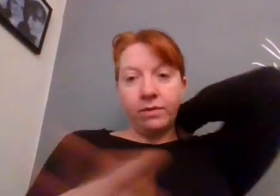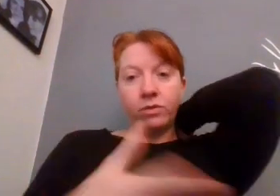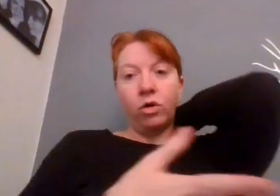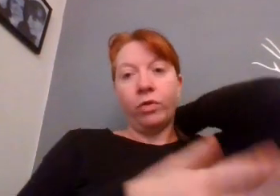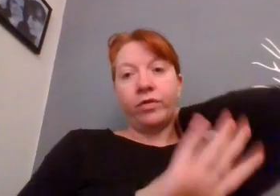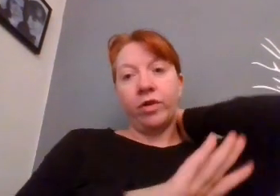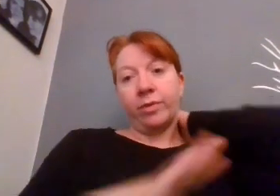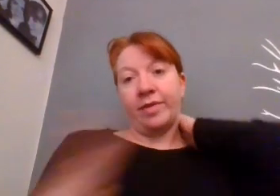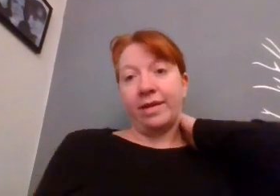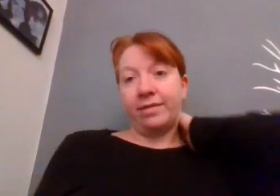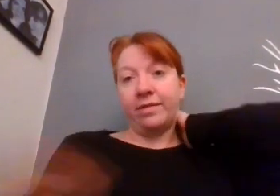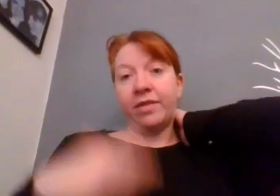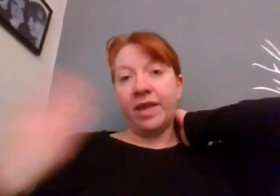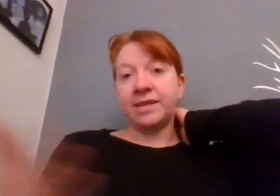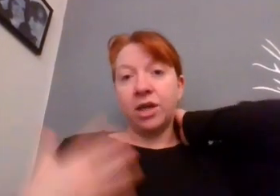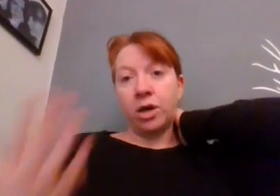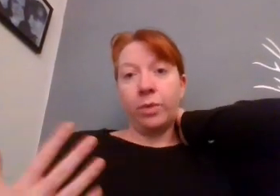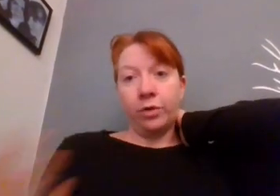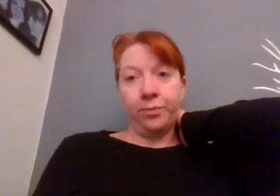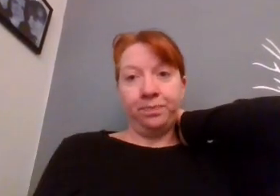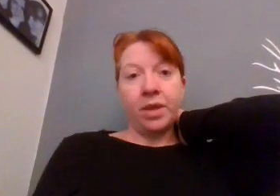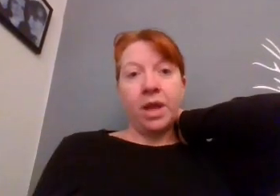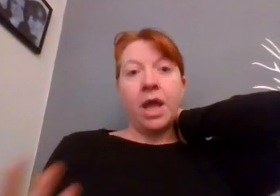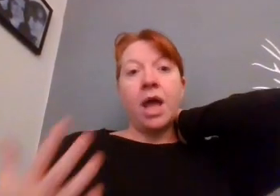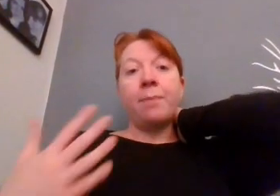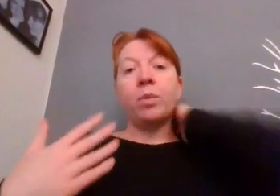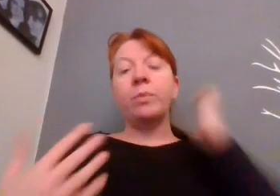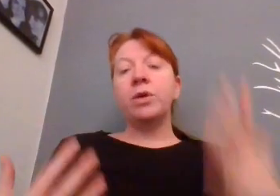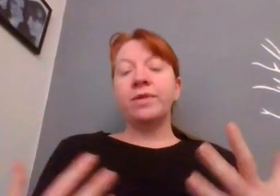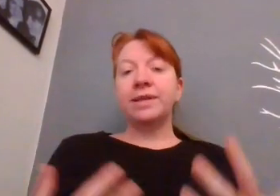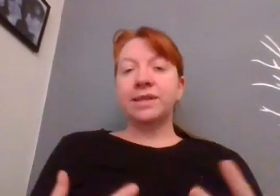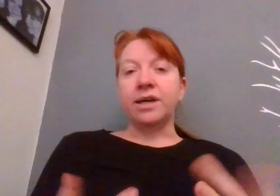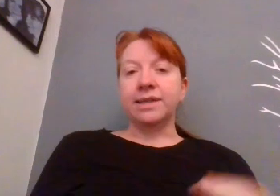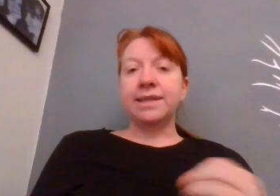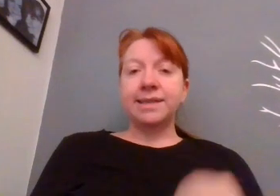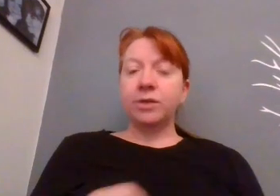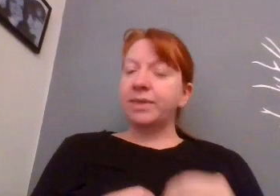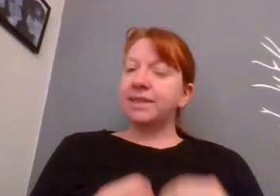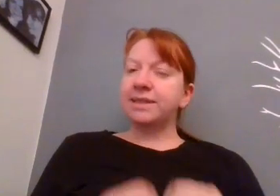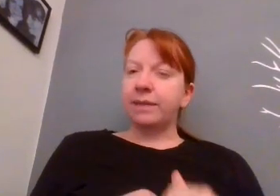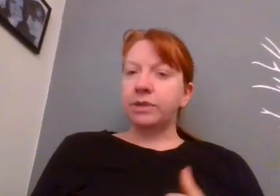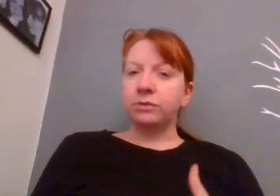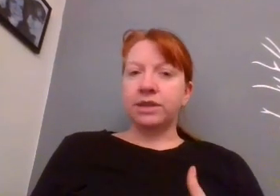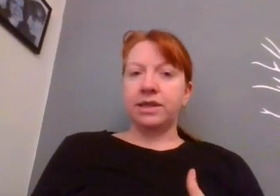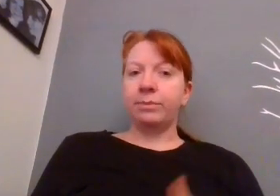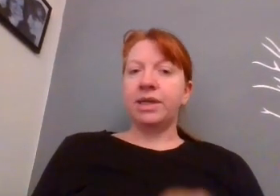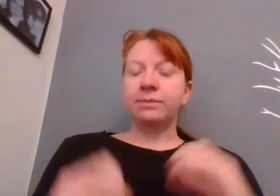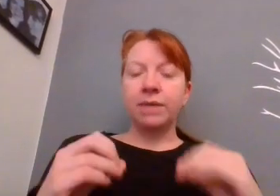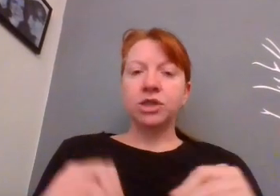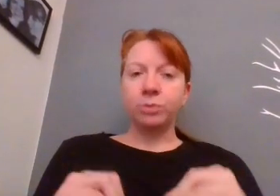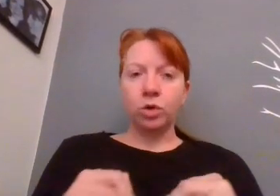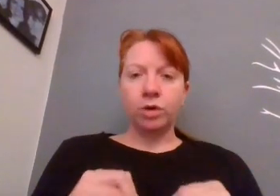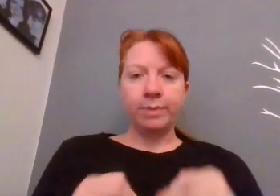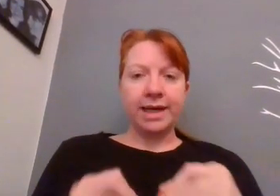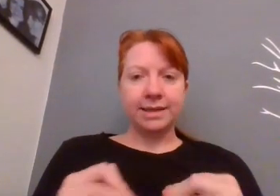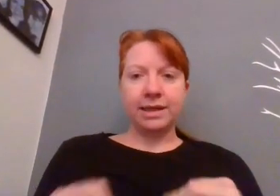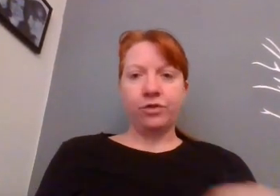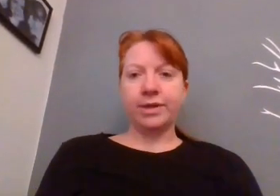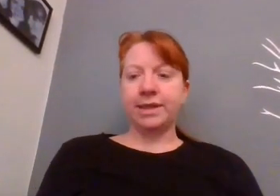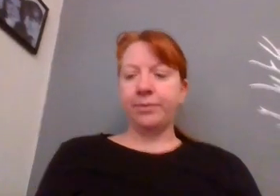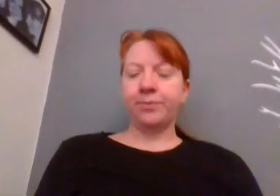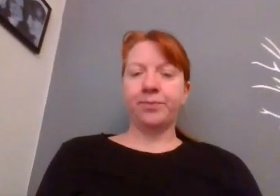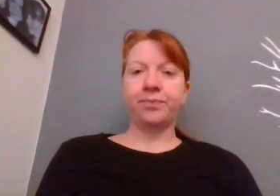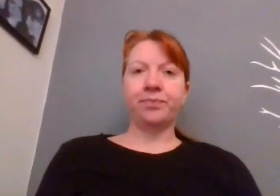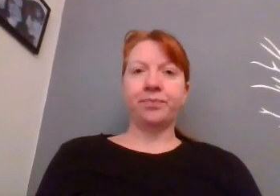changes depending on the circumstances, the things that are going on. But when we use it in science, it still means the same sort of thing, but it's much more complex